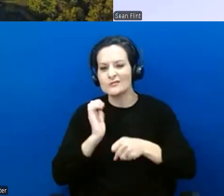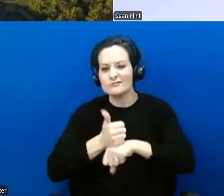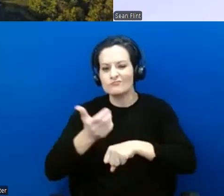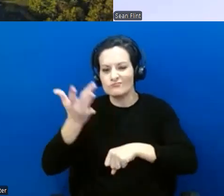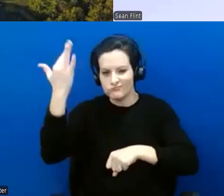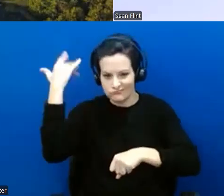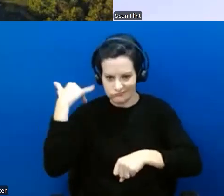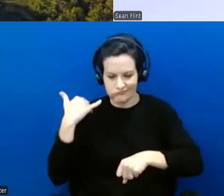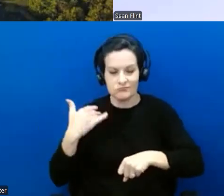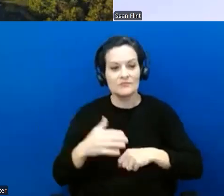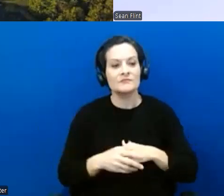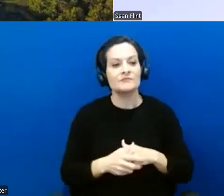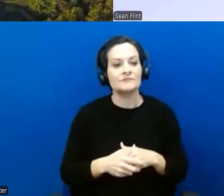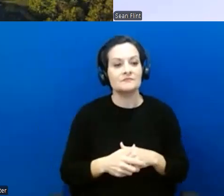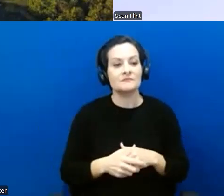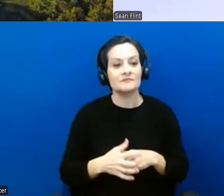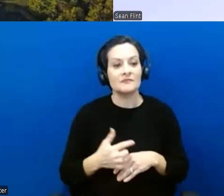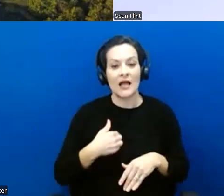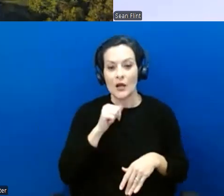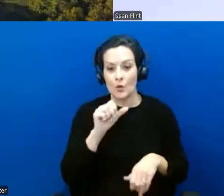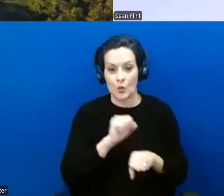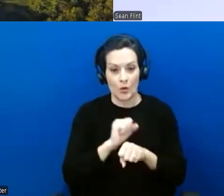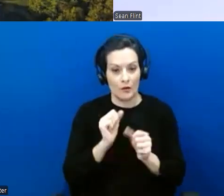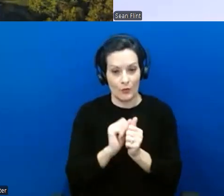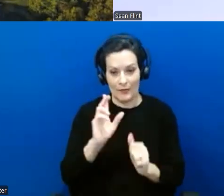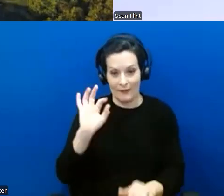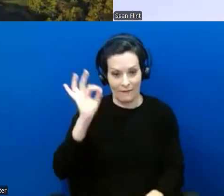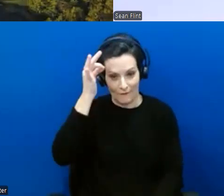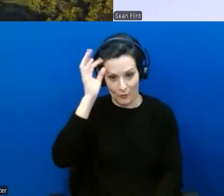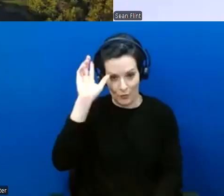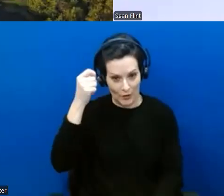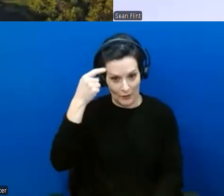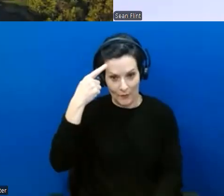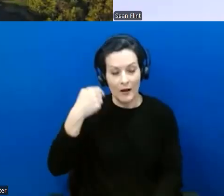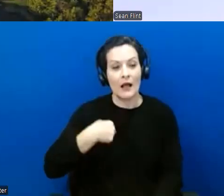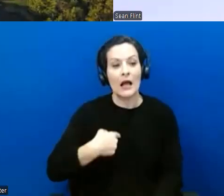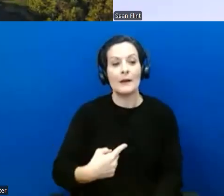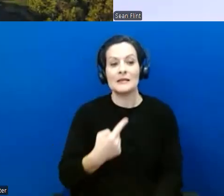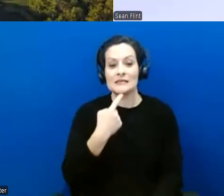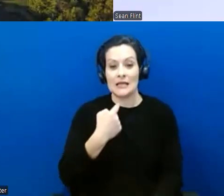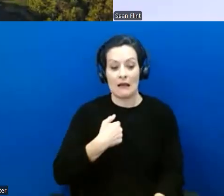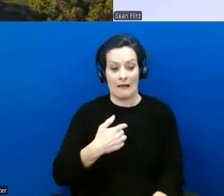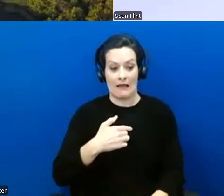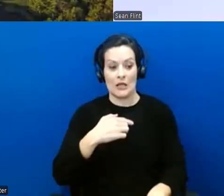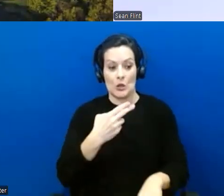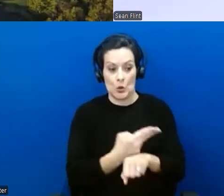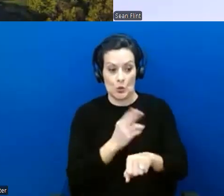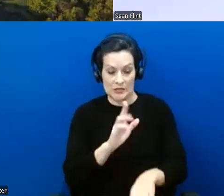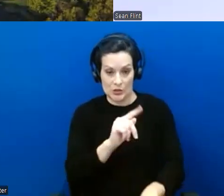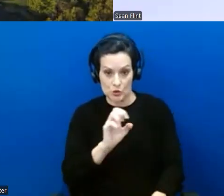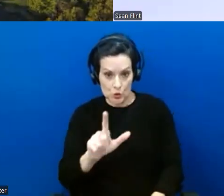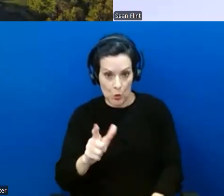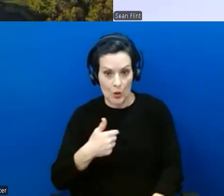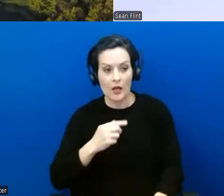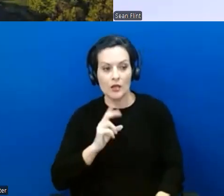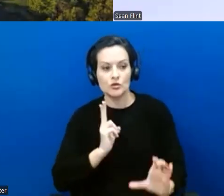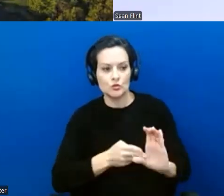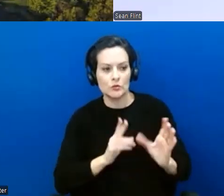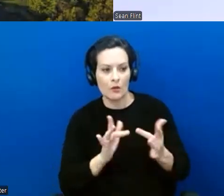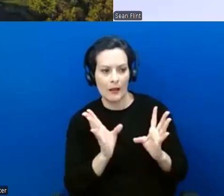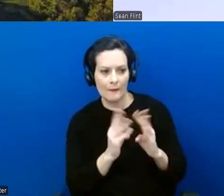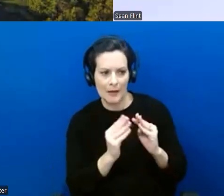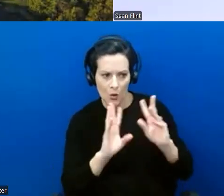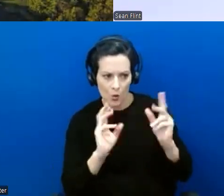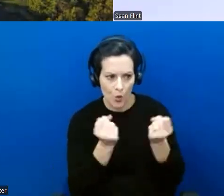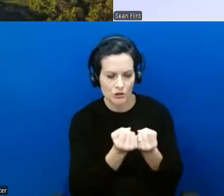year. I don't work for the feds. I'm just speaking as like, I have used this tool and gone to a lot of webinars and workshops on